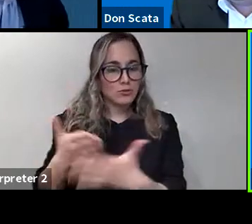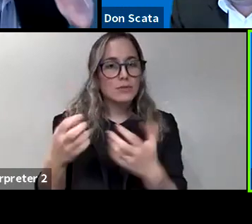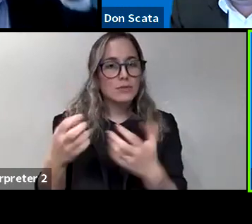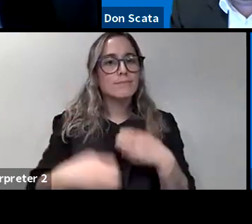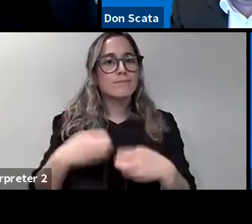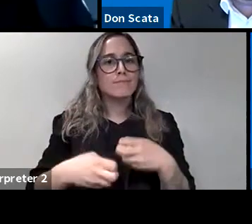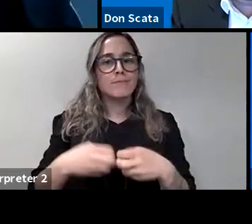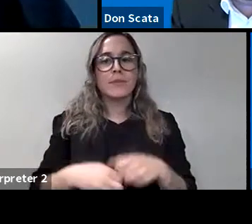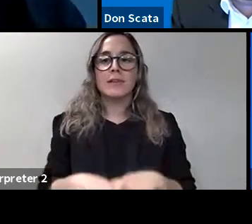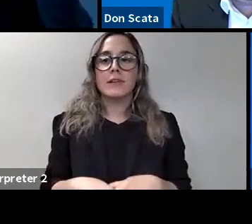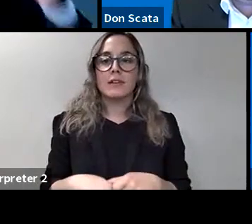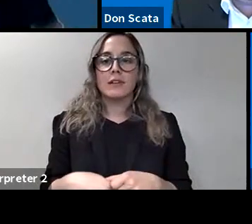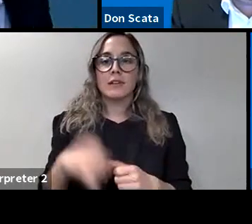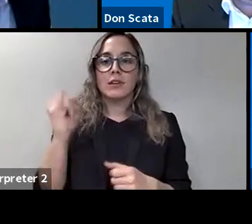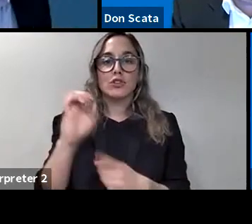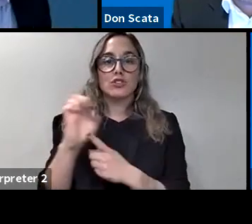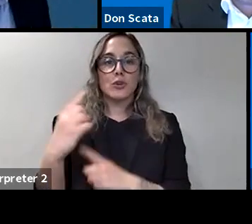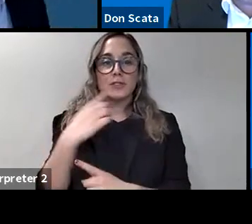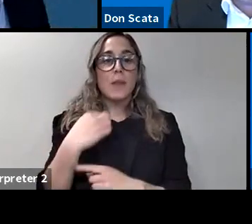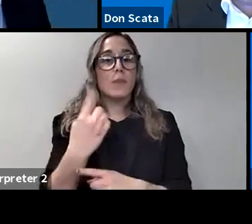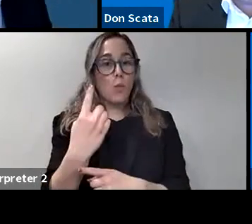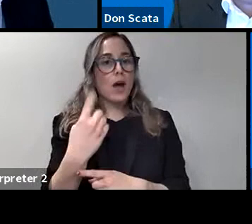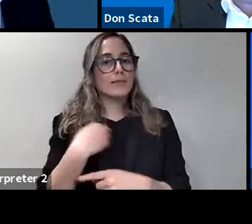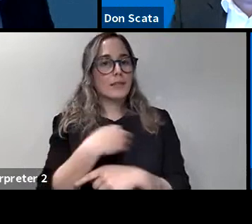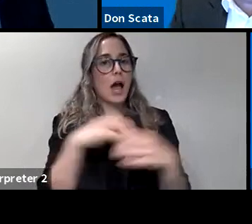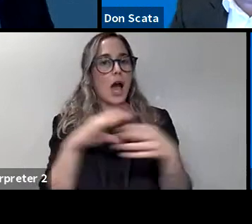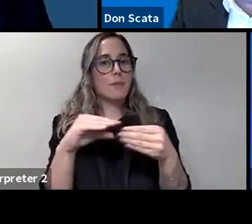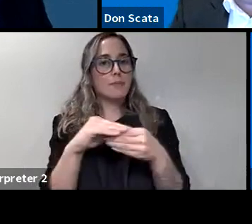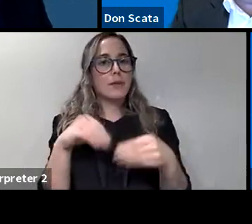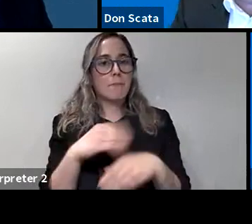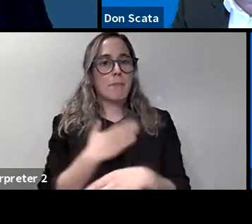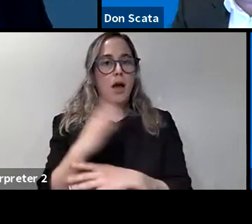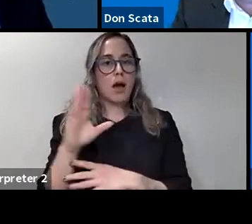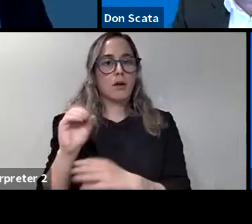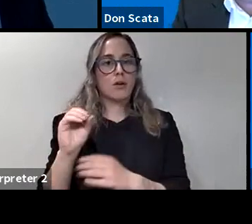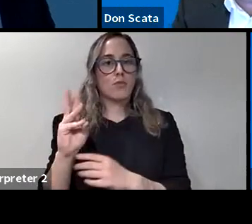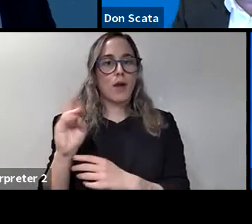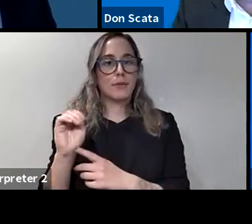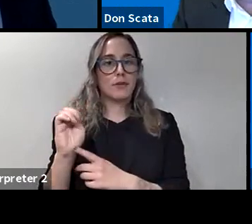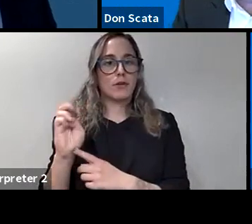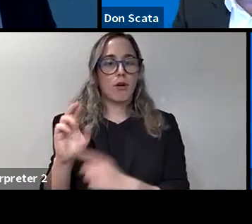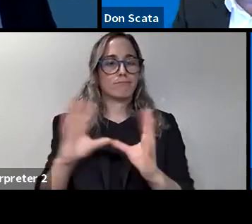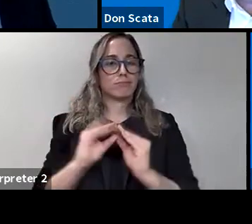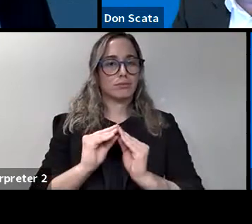Yeah, well, as I covered in some of my webinar, we went through a pretty rigorous process to